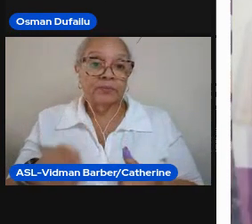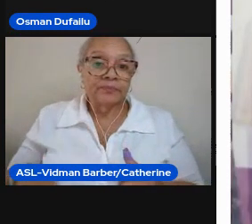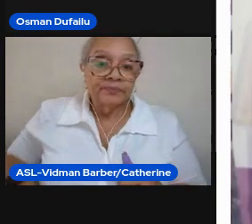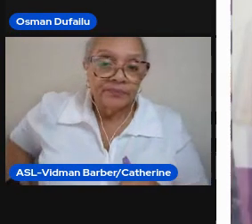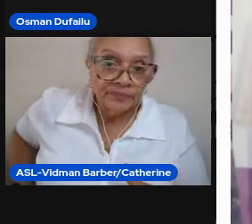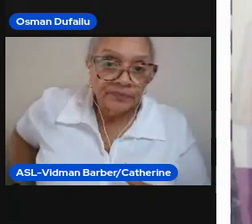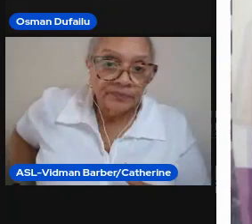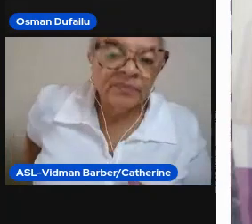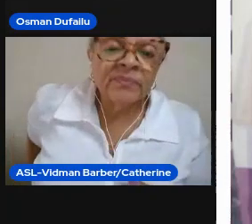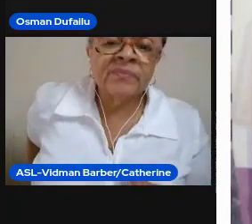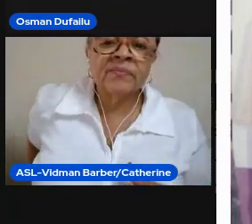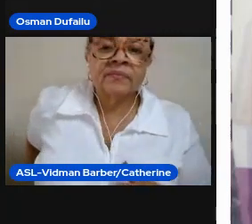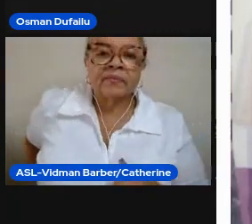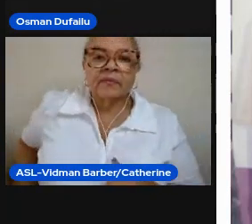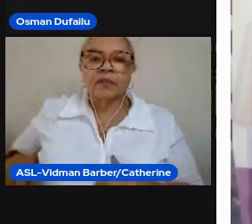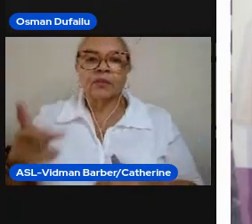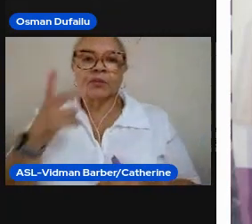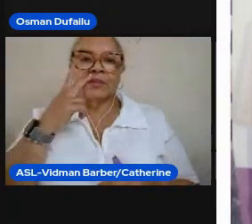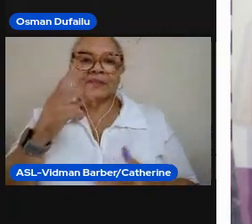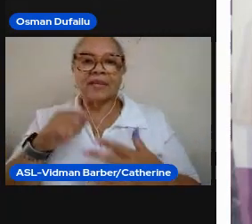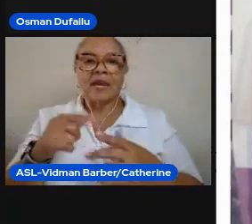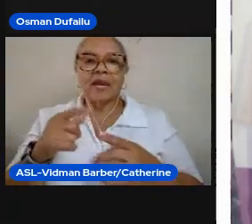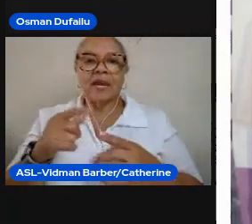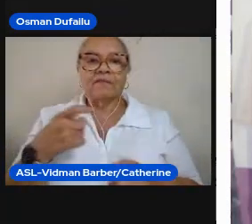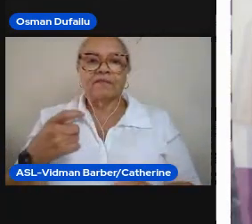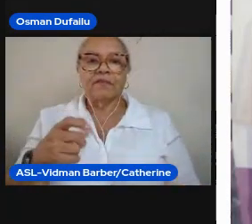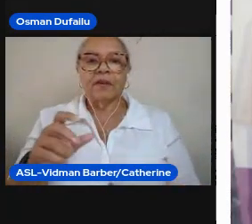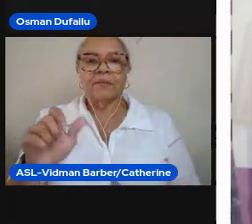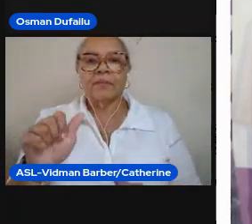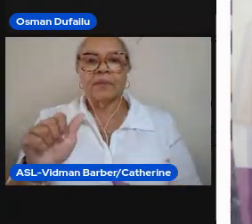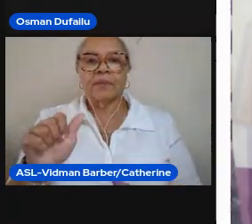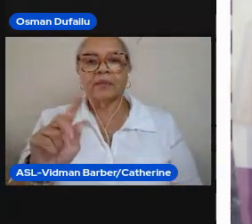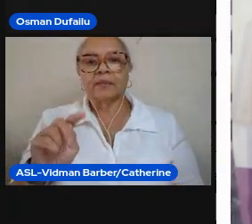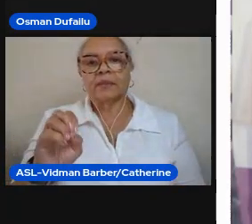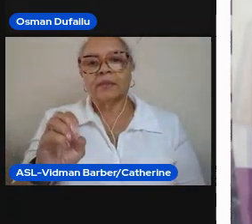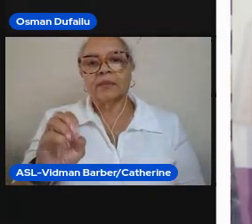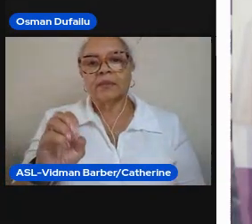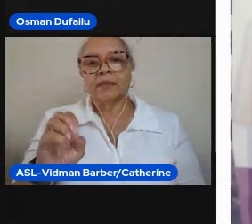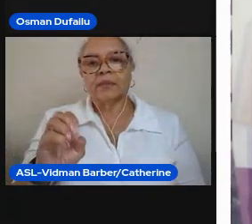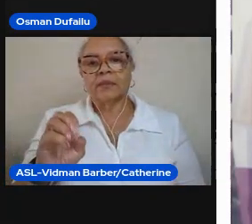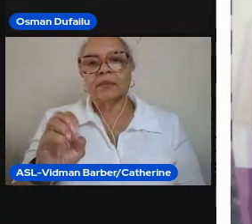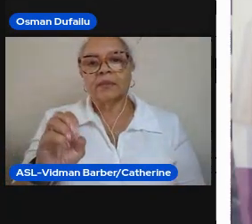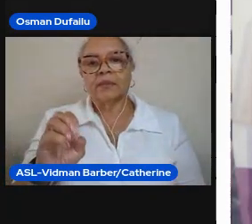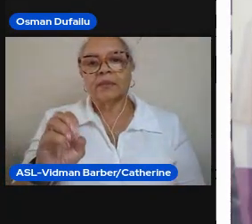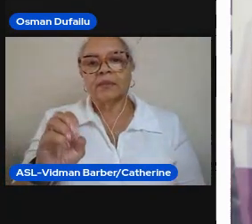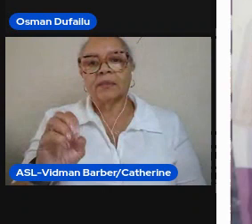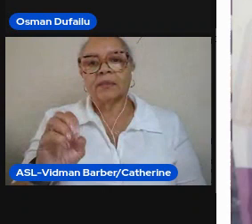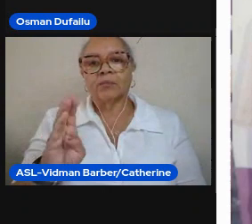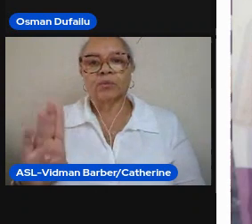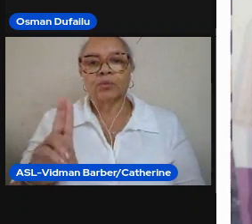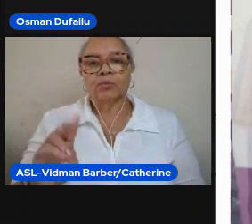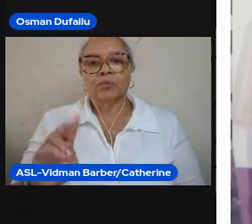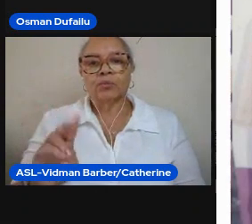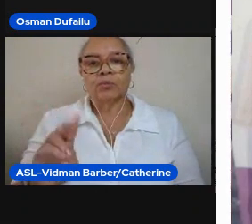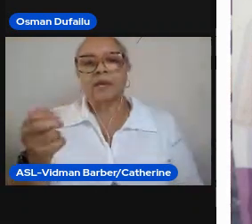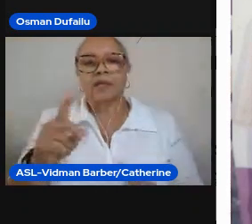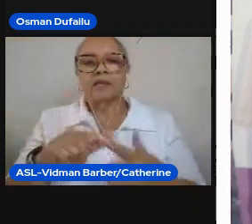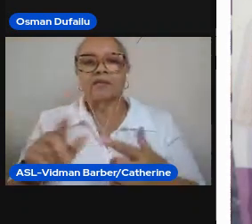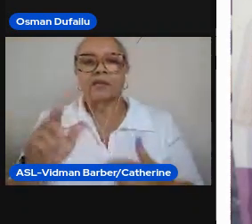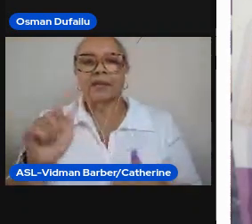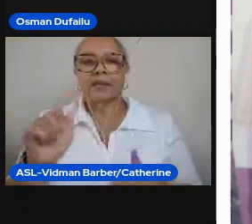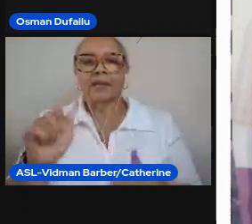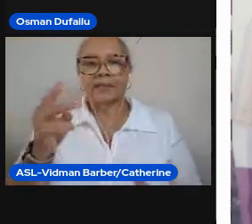um, you can see I'm from Atebubu. Atebubu is a town in Ghana known for ATM